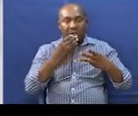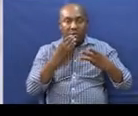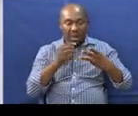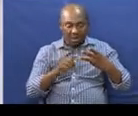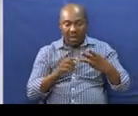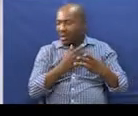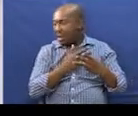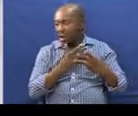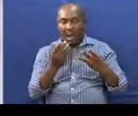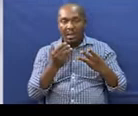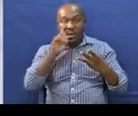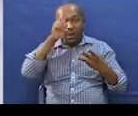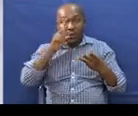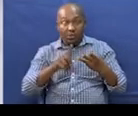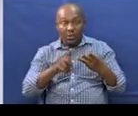and lipid.